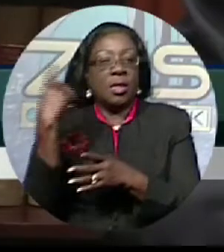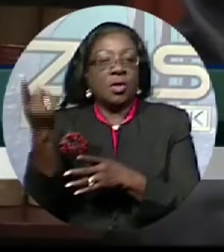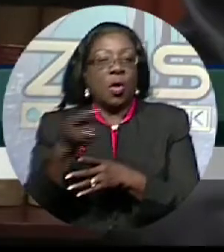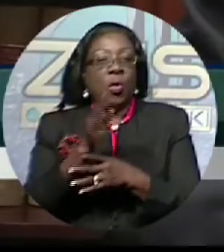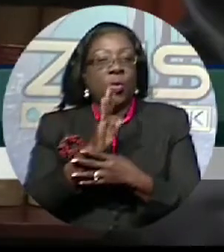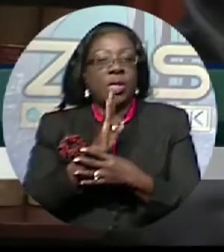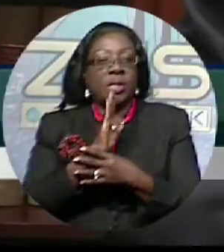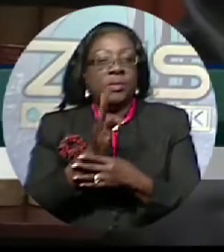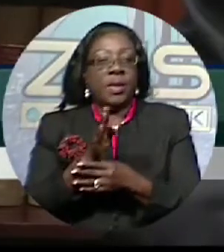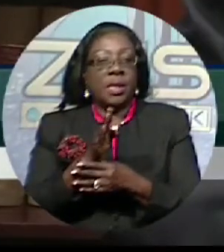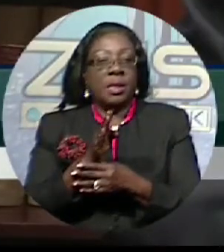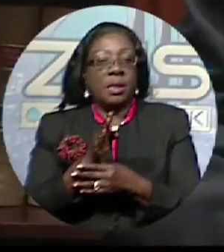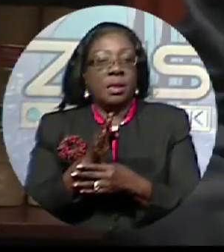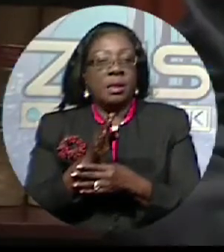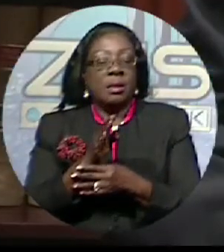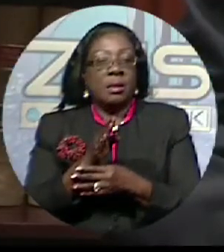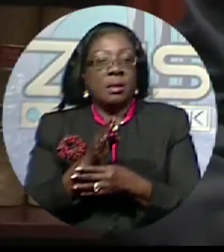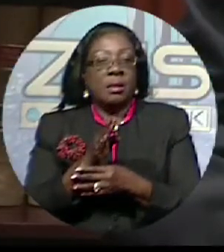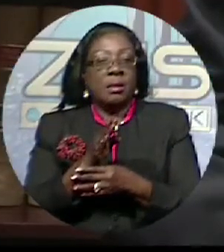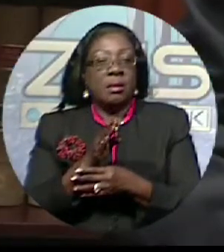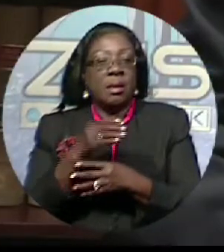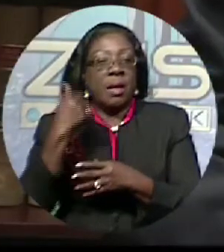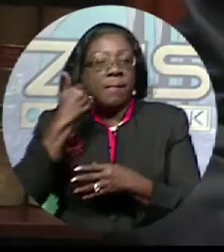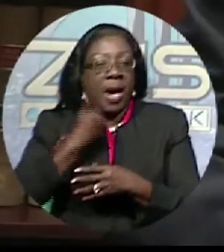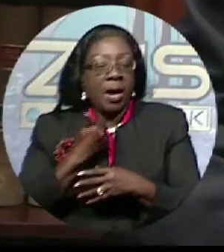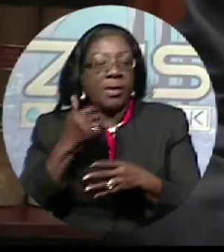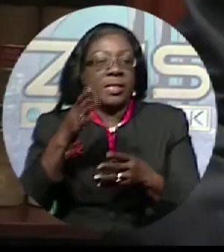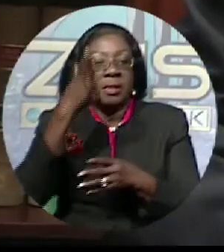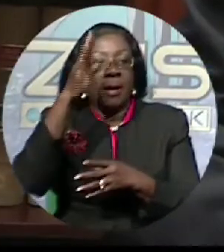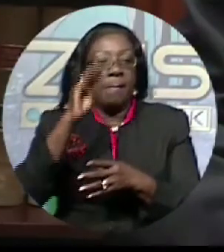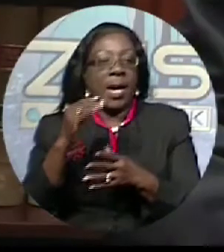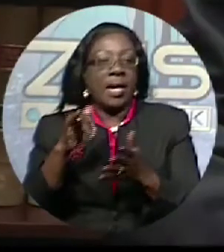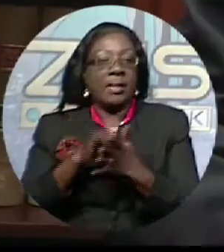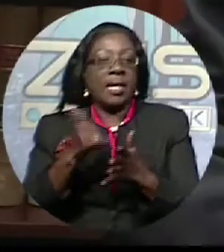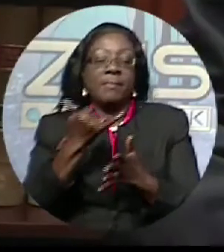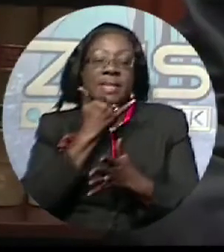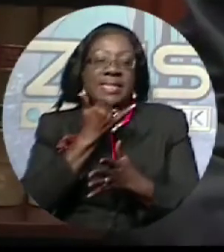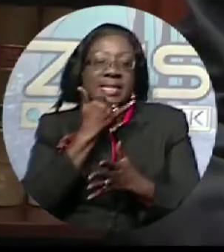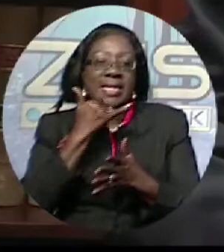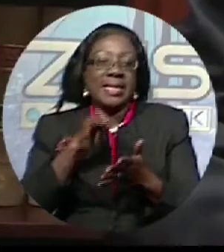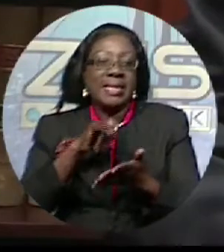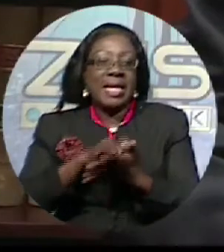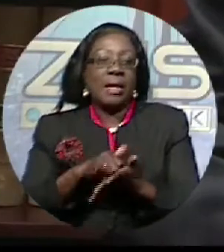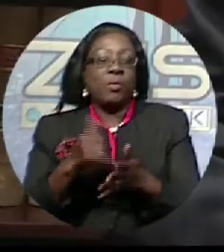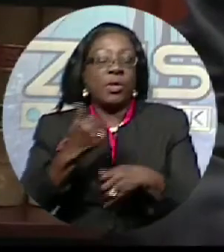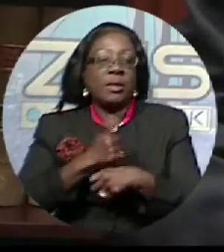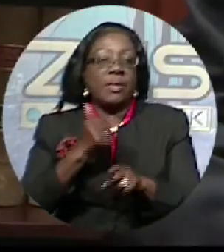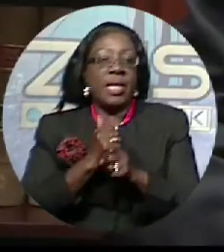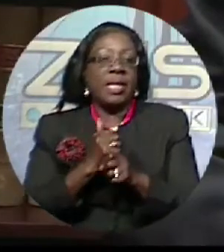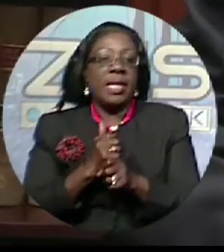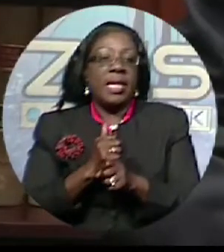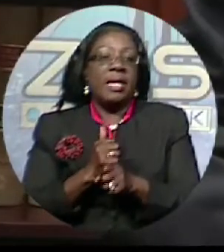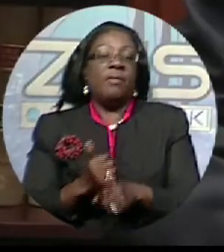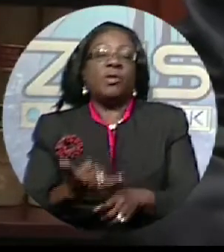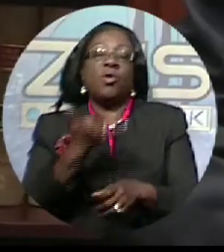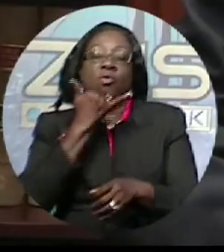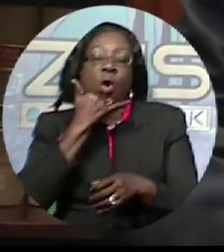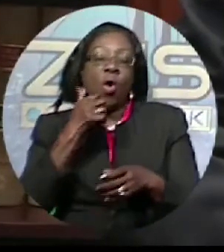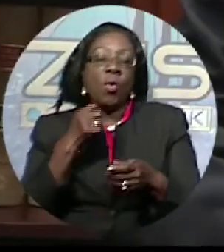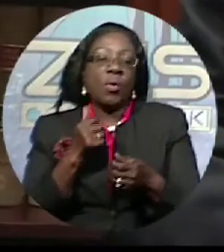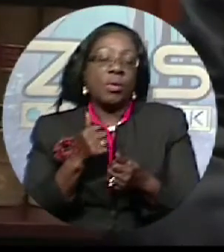been embarrassed by the mistake that had been made, and he wanted to say that he felt it was a tragic mistake